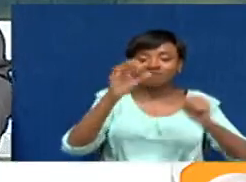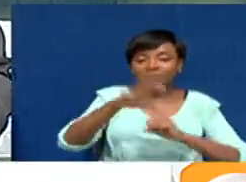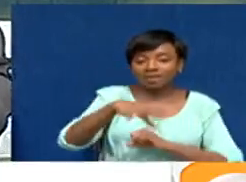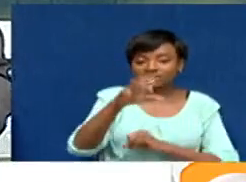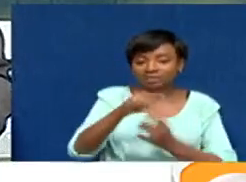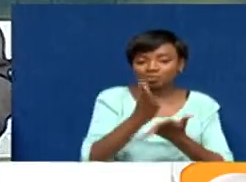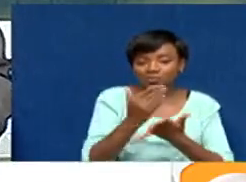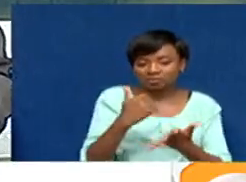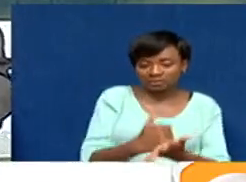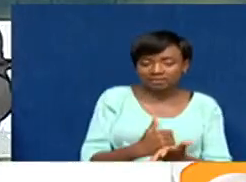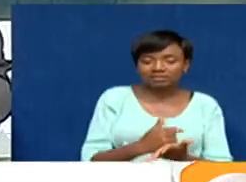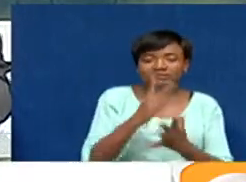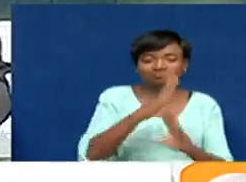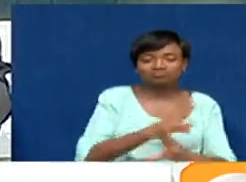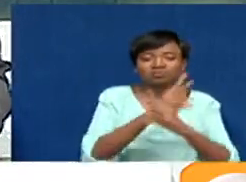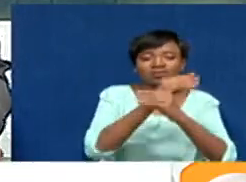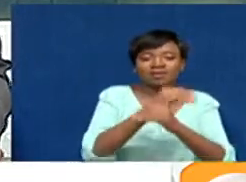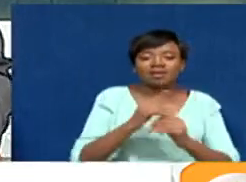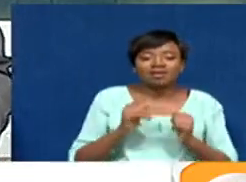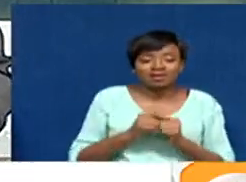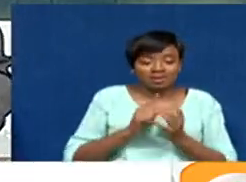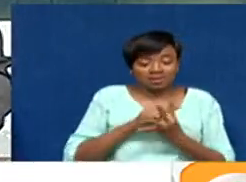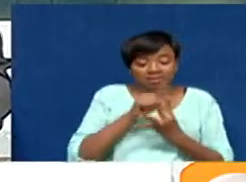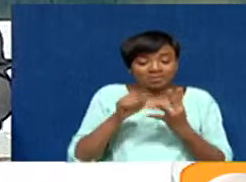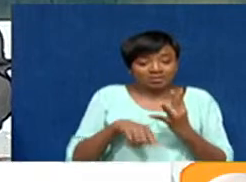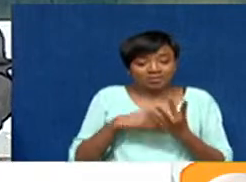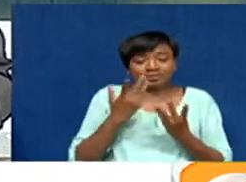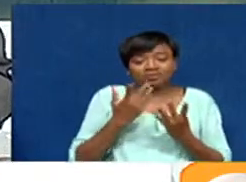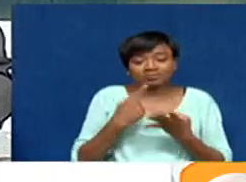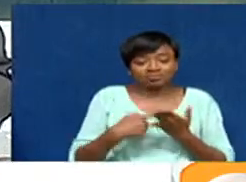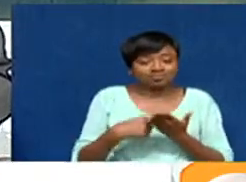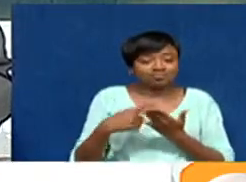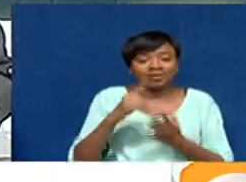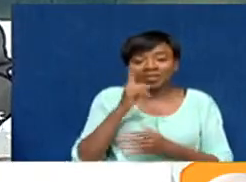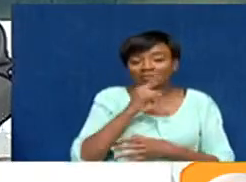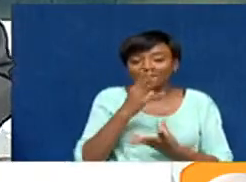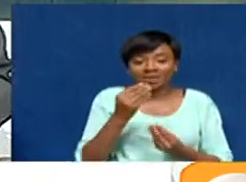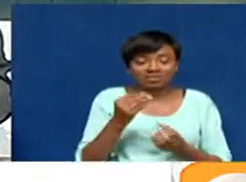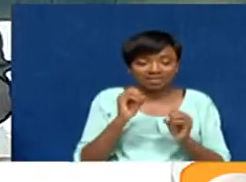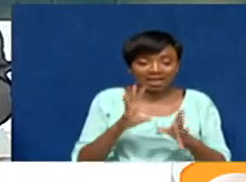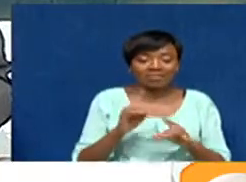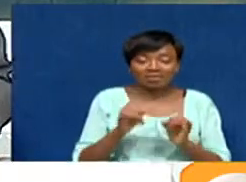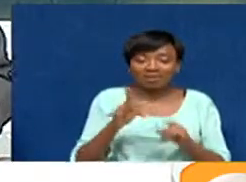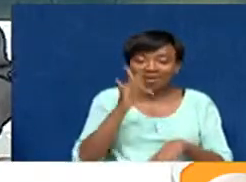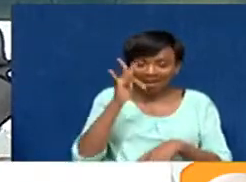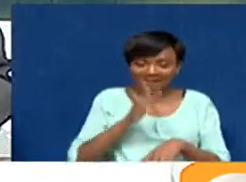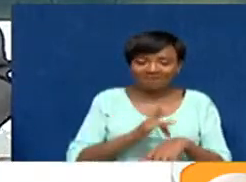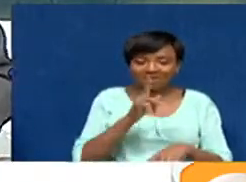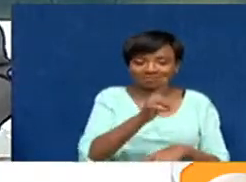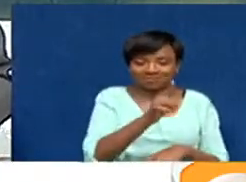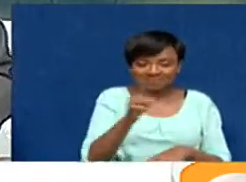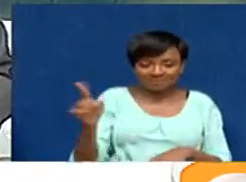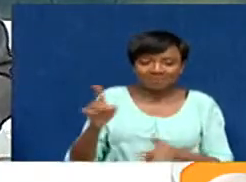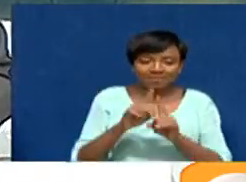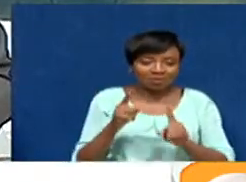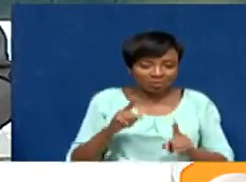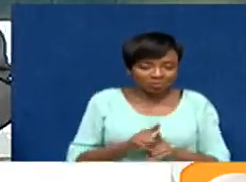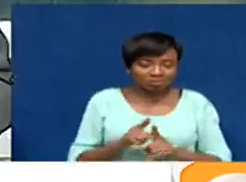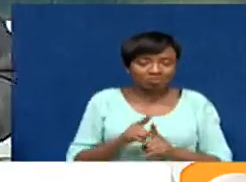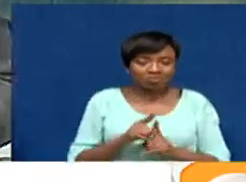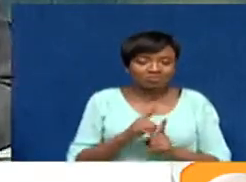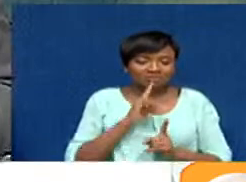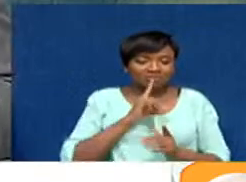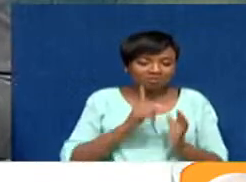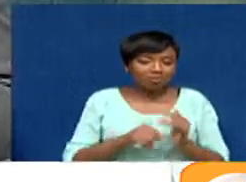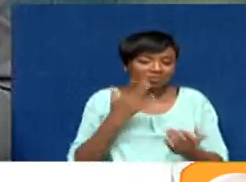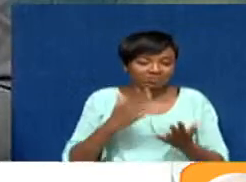the Matatu Owners Association. A difficult conversation to have. Bear in mind, it's one that hits the pockets hard. And we are told that maybe